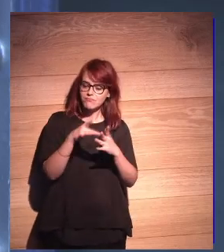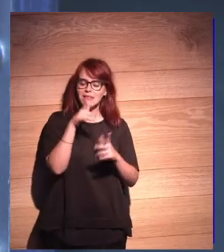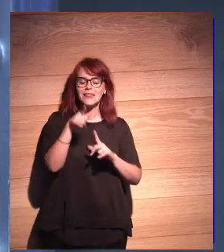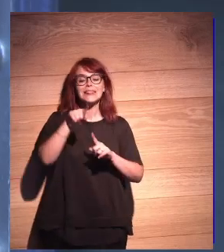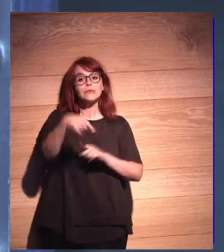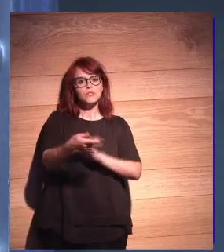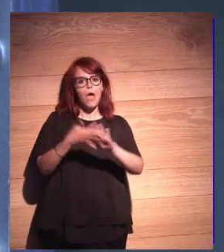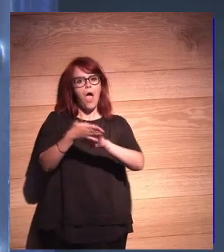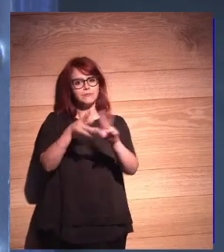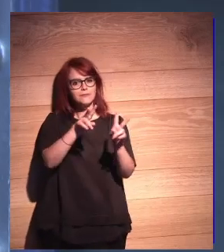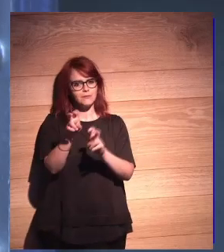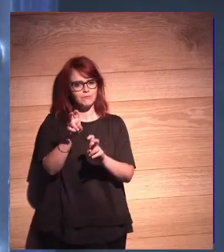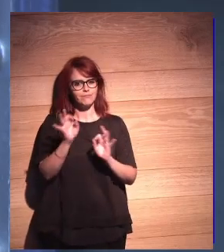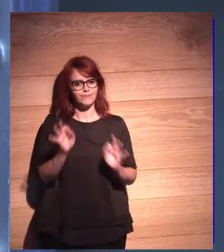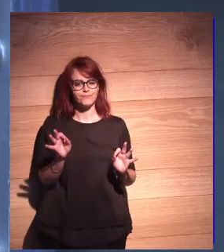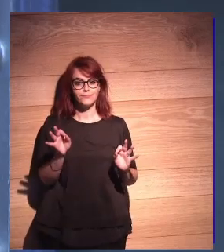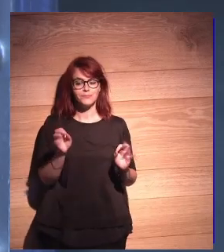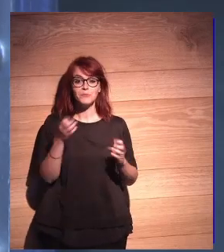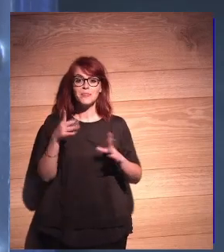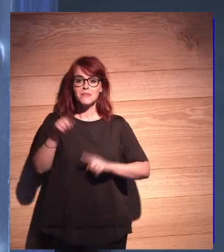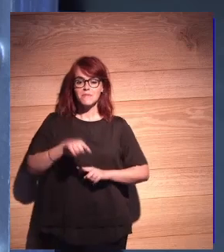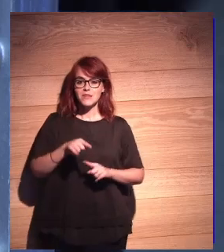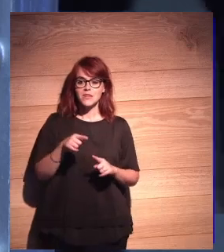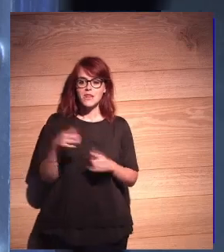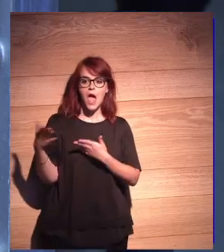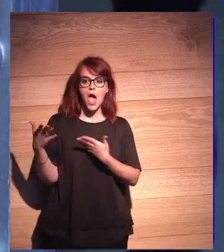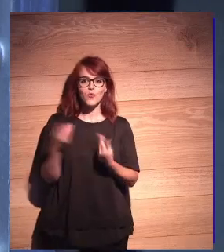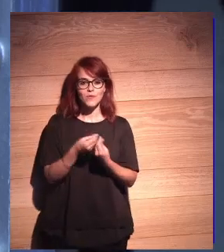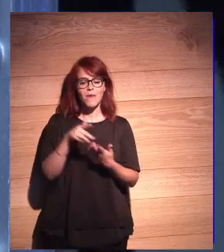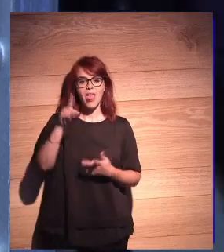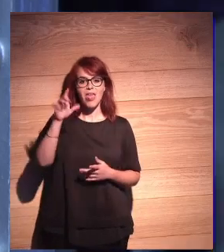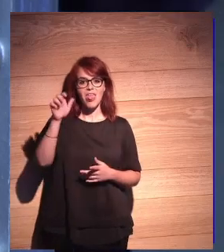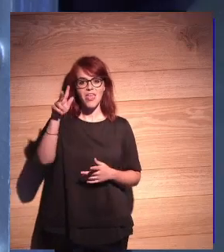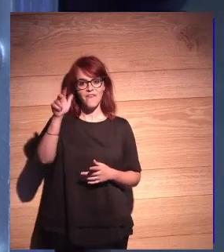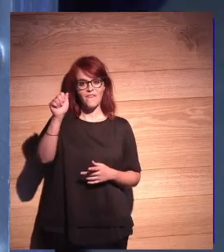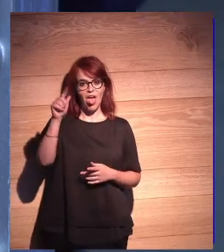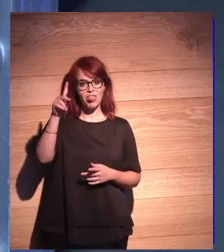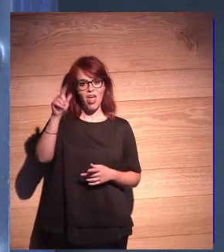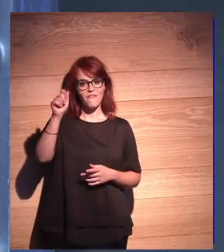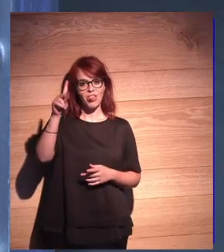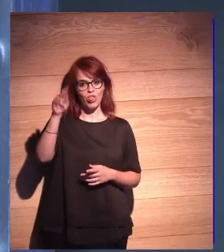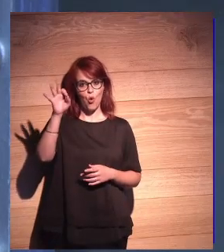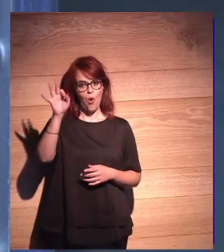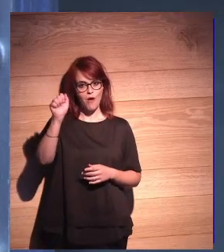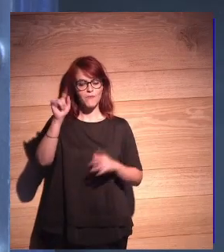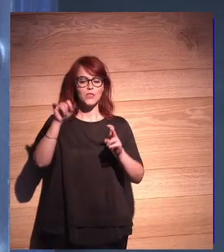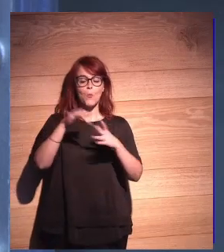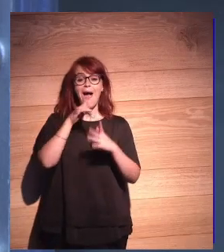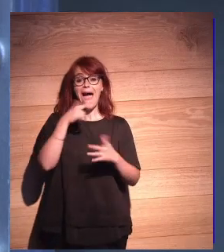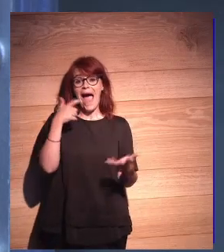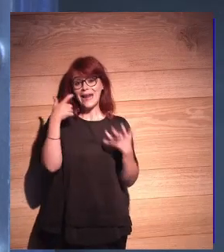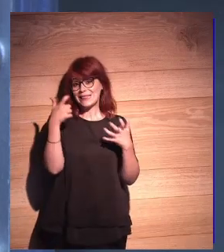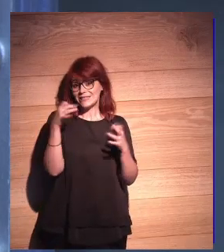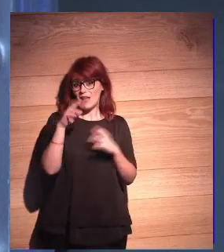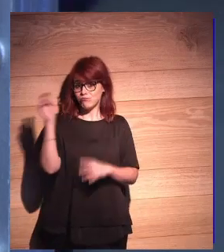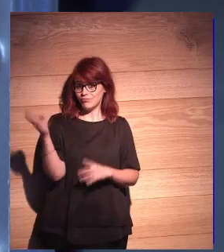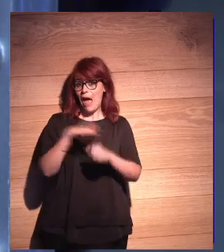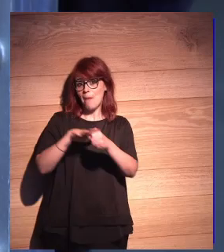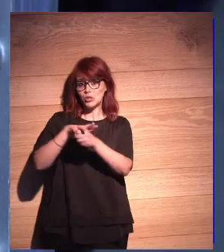with disabilities. And we will talk about this more later. We also have Eva Davidova. She is